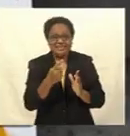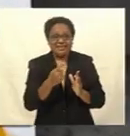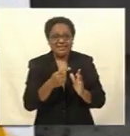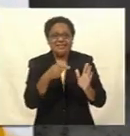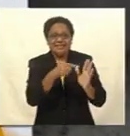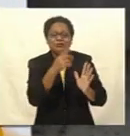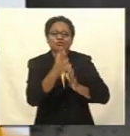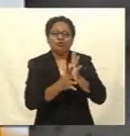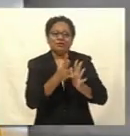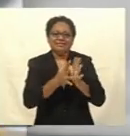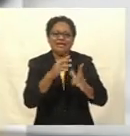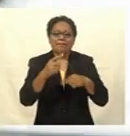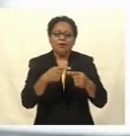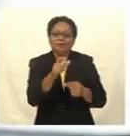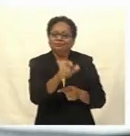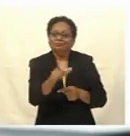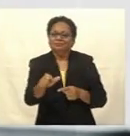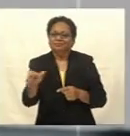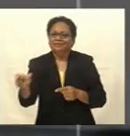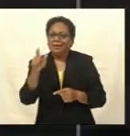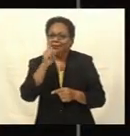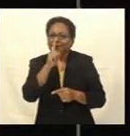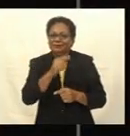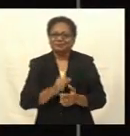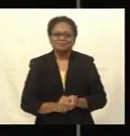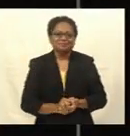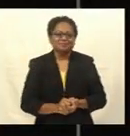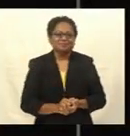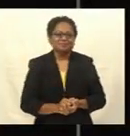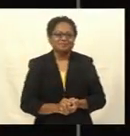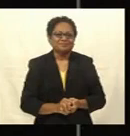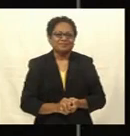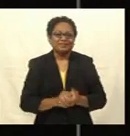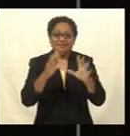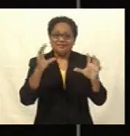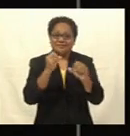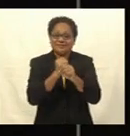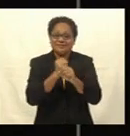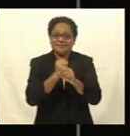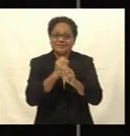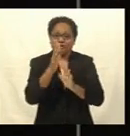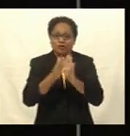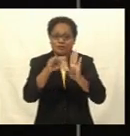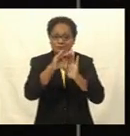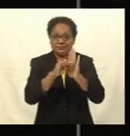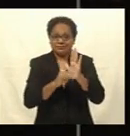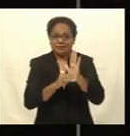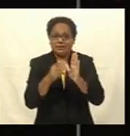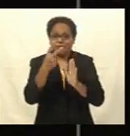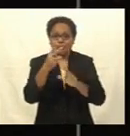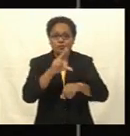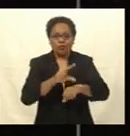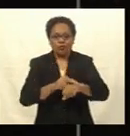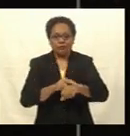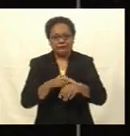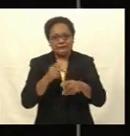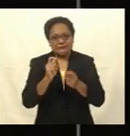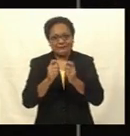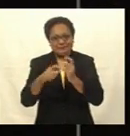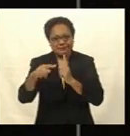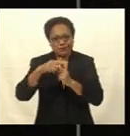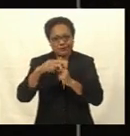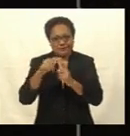The stories that we told will remain. Recapping our main stories, 2 doctors test positive for